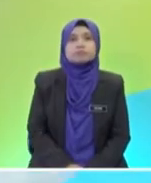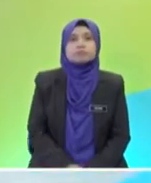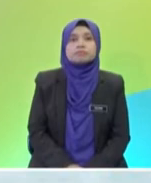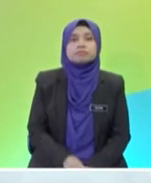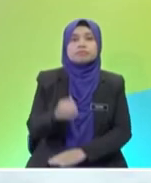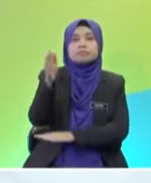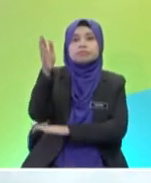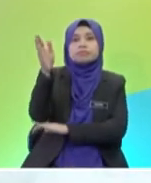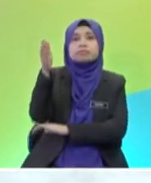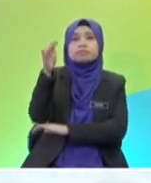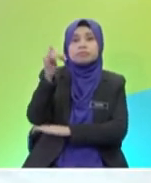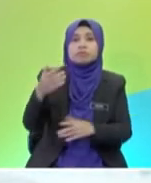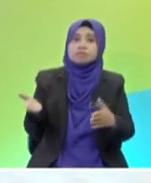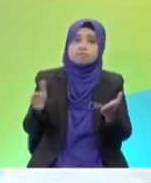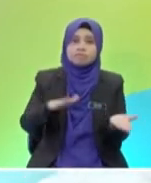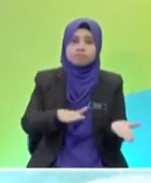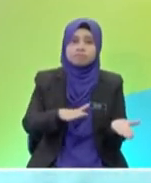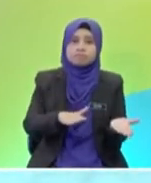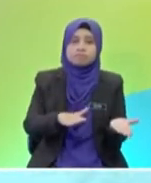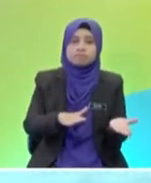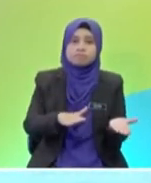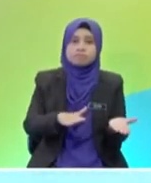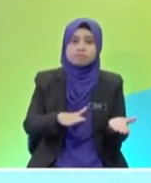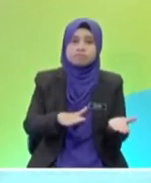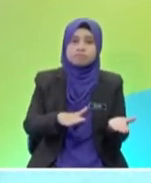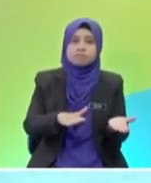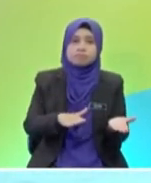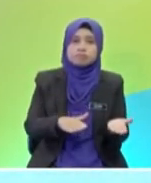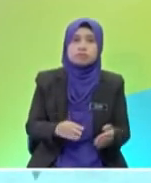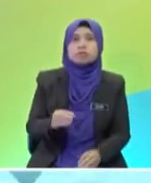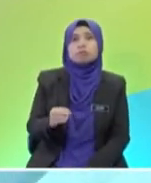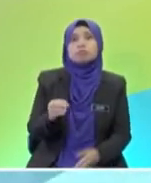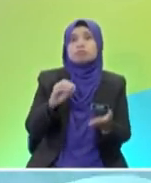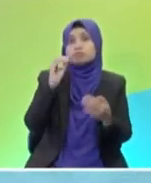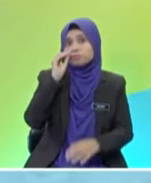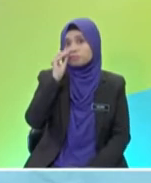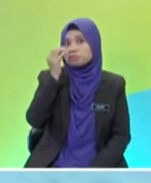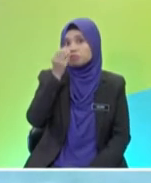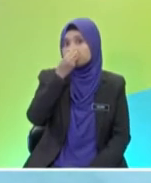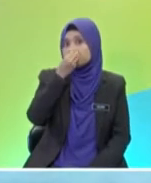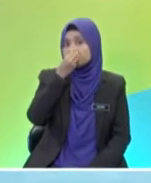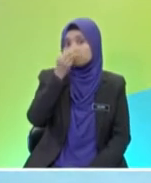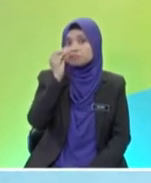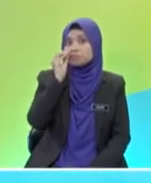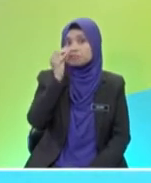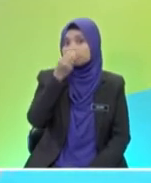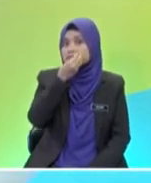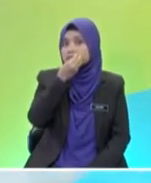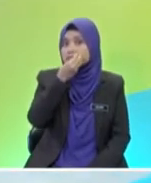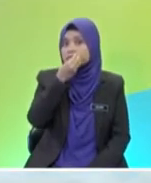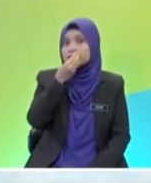Plants that facing the threat of extinction is pitcher orchid. Come again.